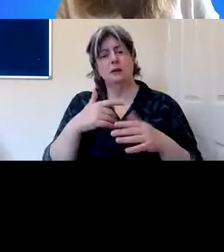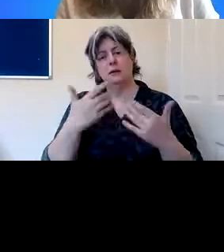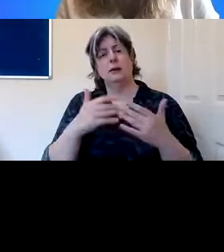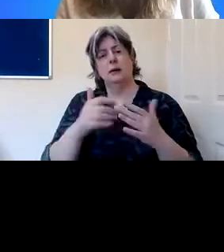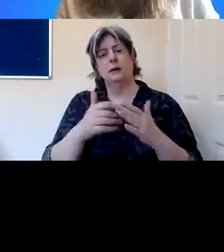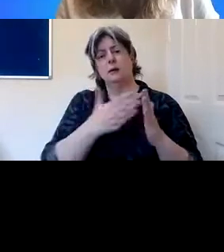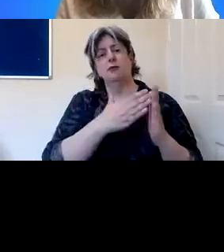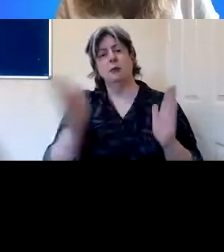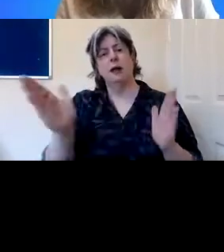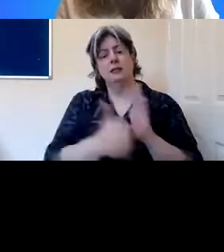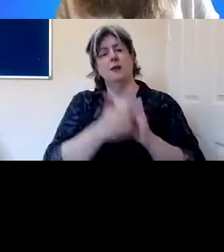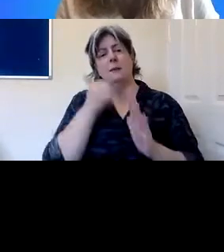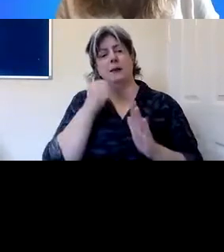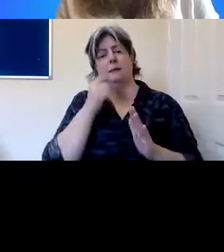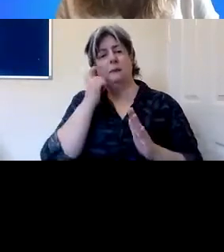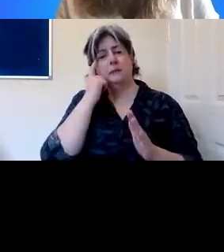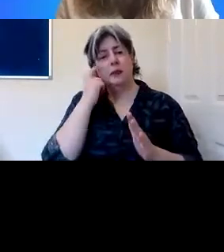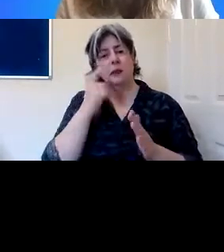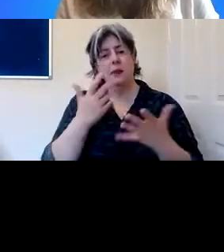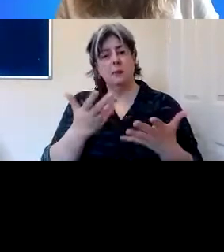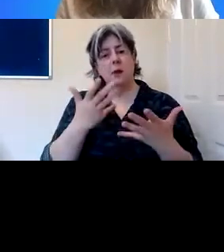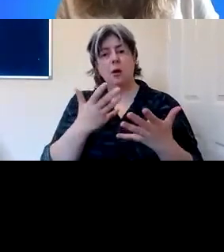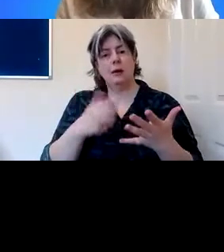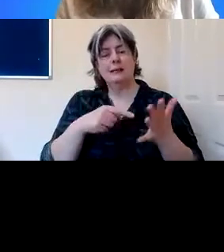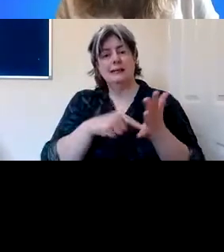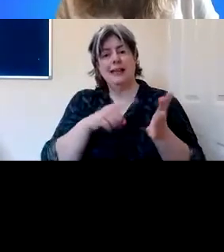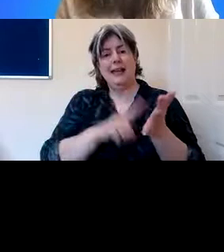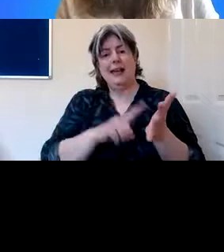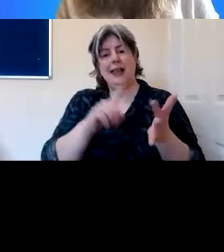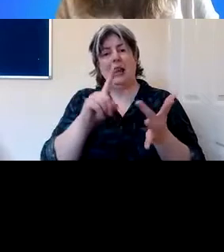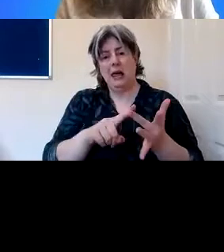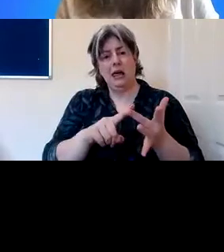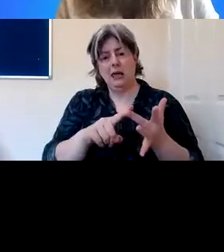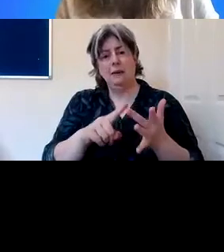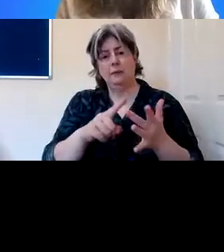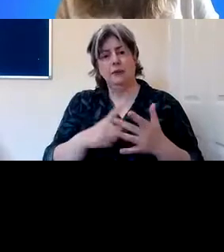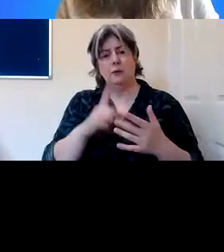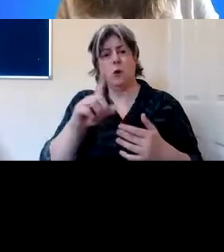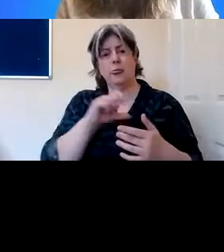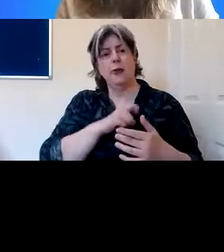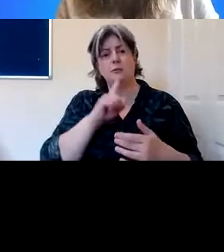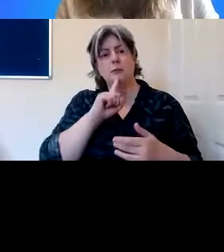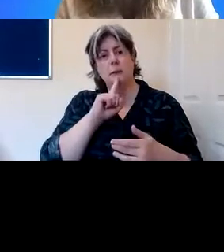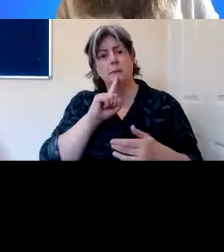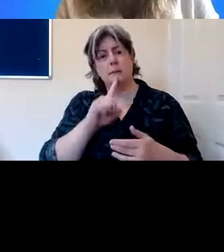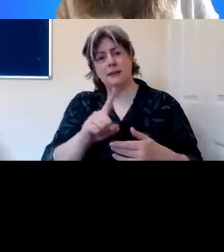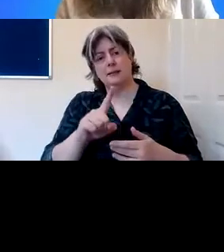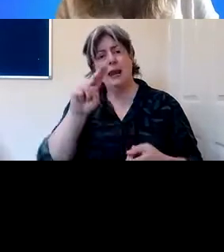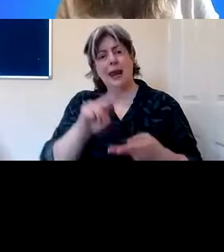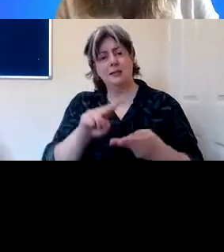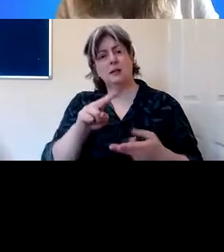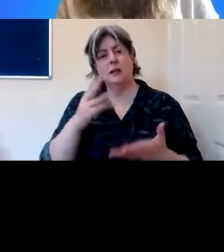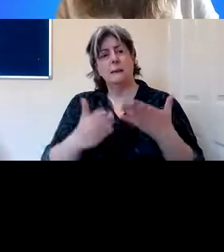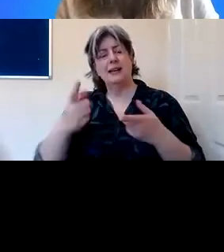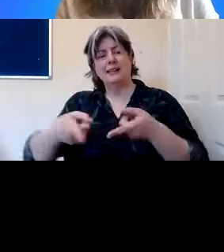scale 3 teacher with a leadership TLR in some schools has £1,000 less than the